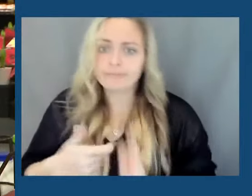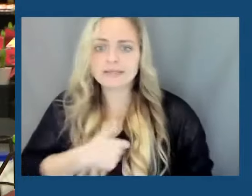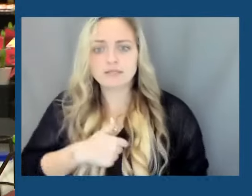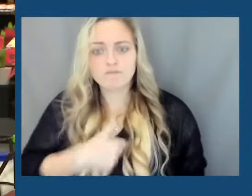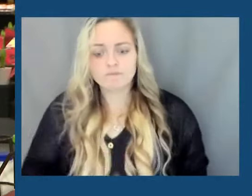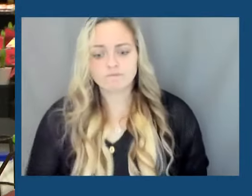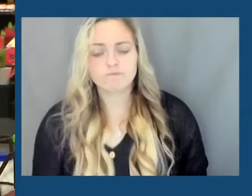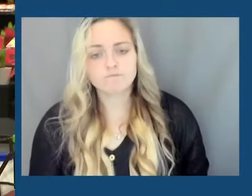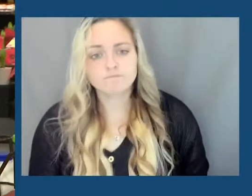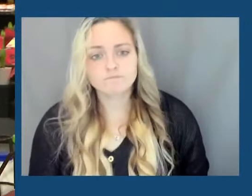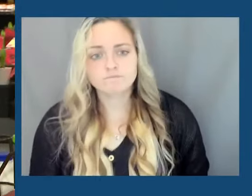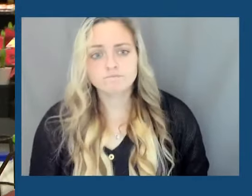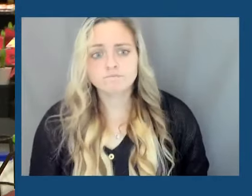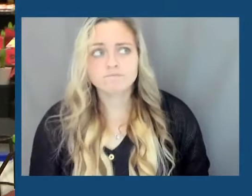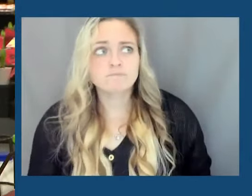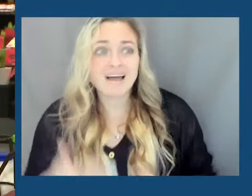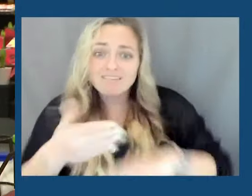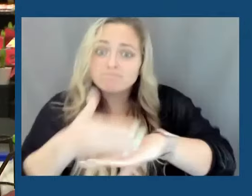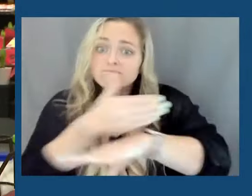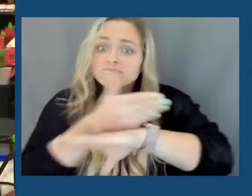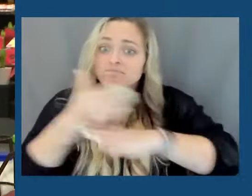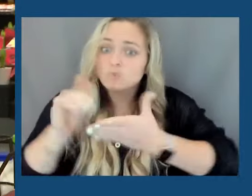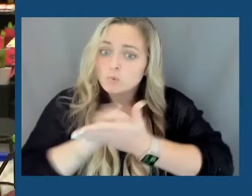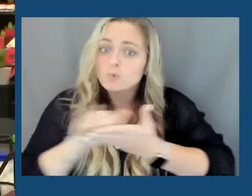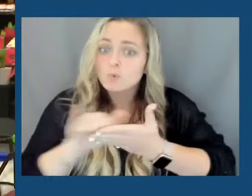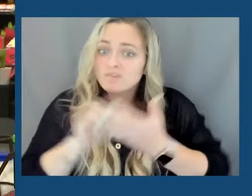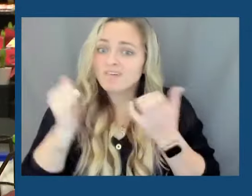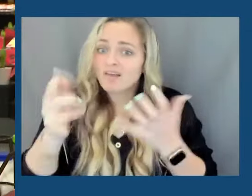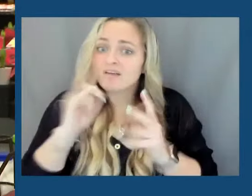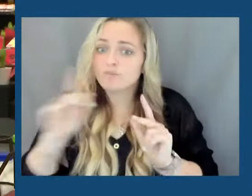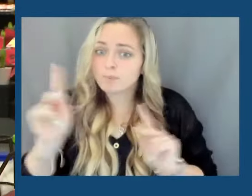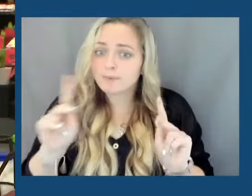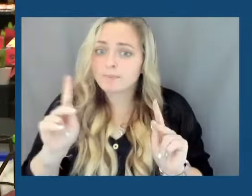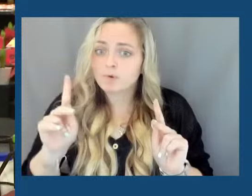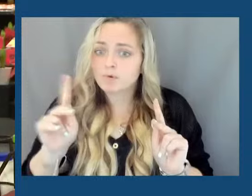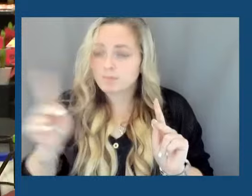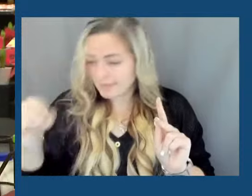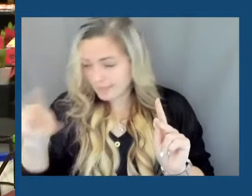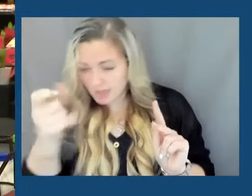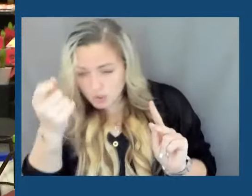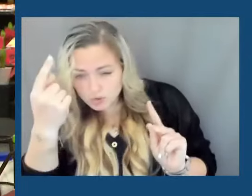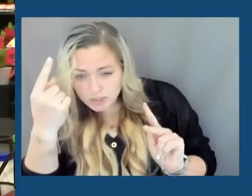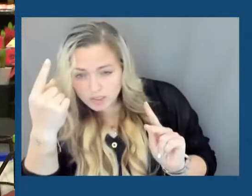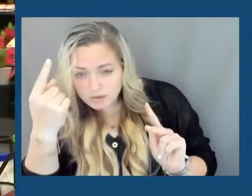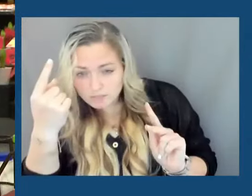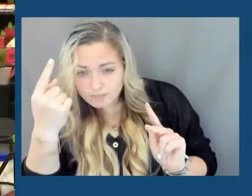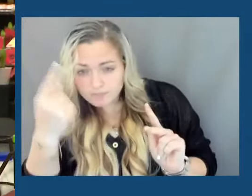I've done an awful lot of good for the people of the state, but I'm not sure they understand how